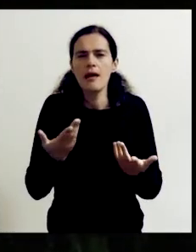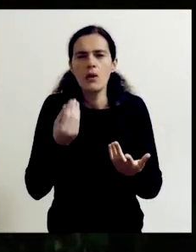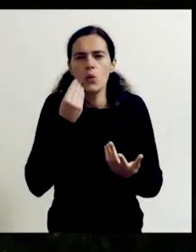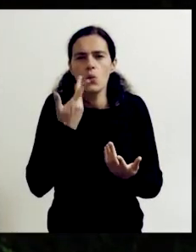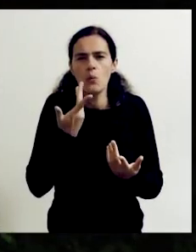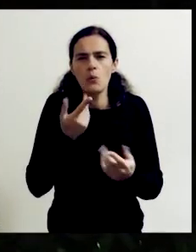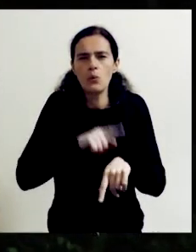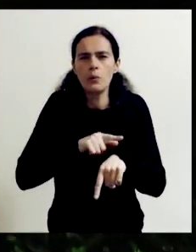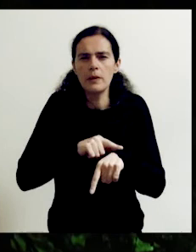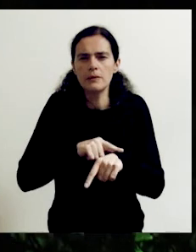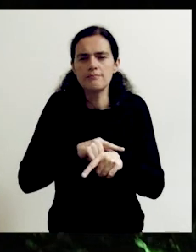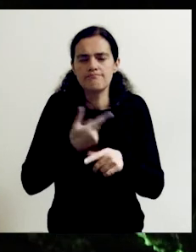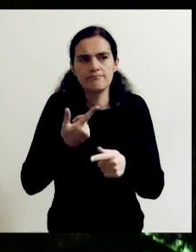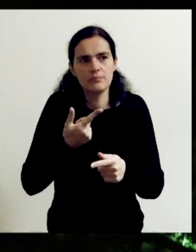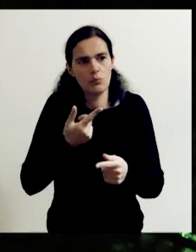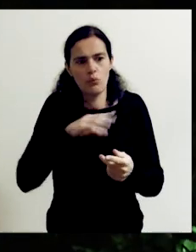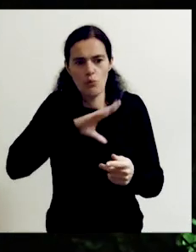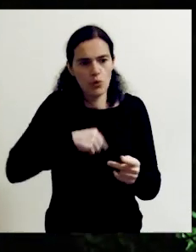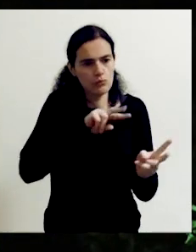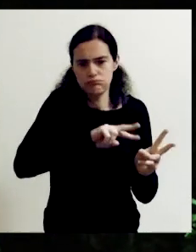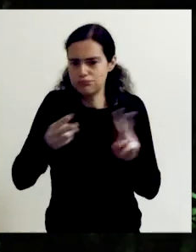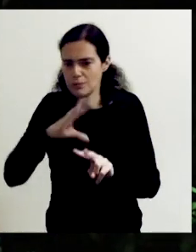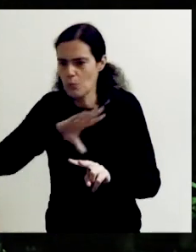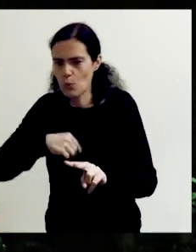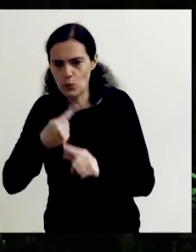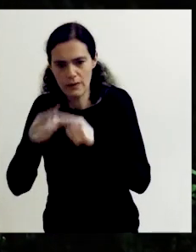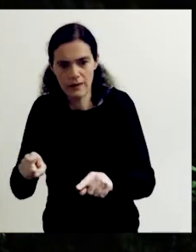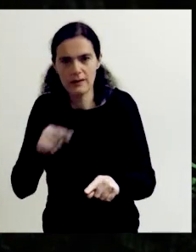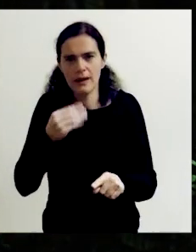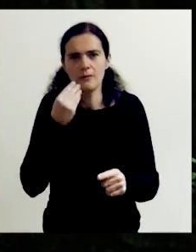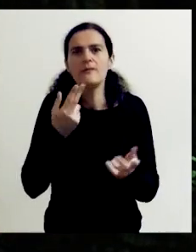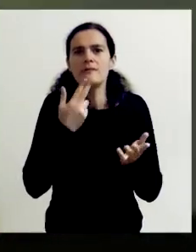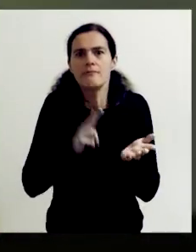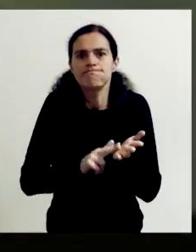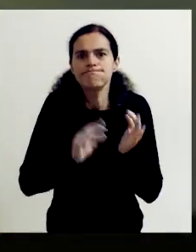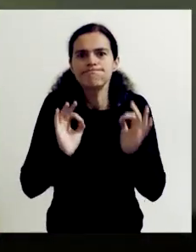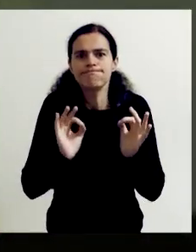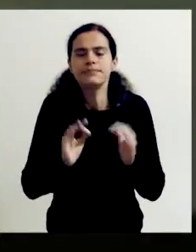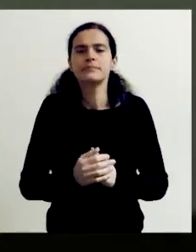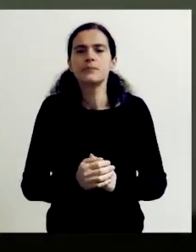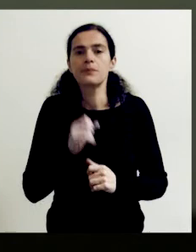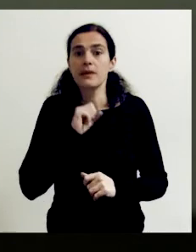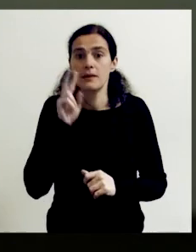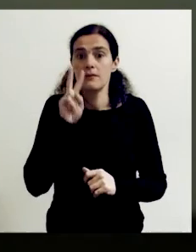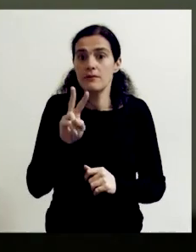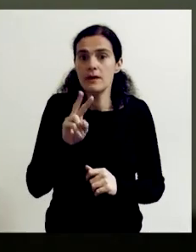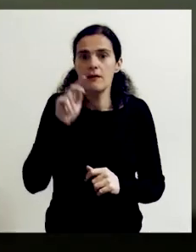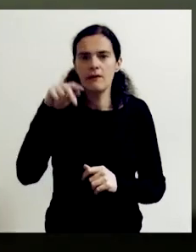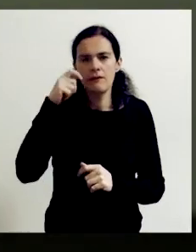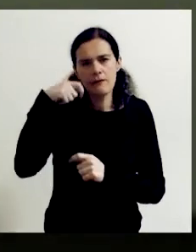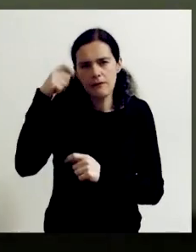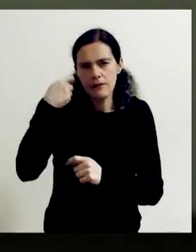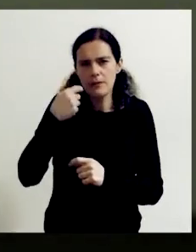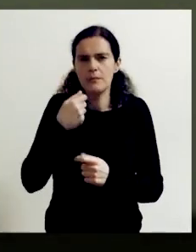history is almost this moment of passage from one world to the other. It's extremely ritualistic as well. You will see